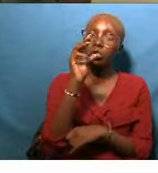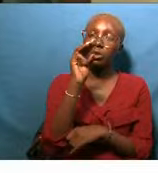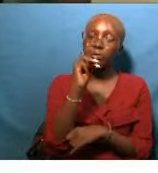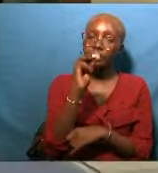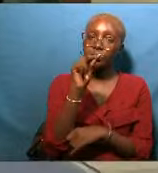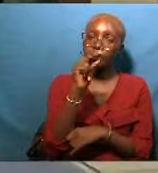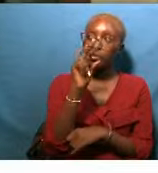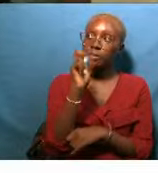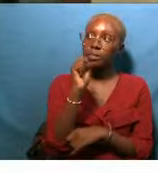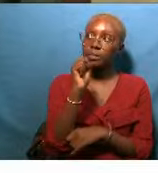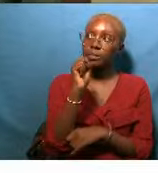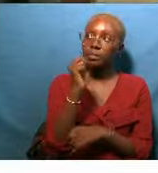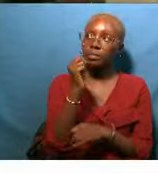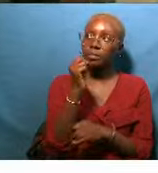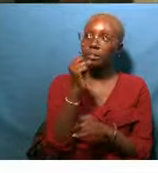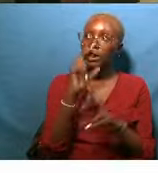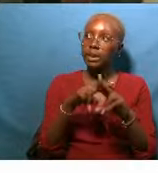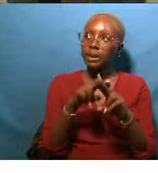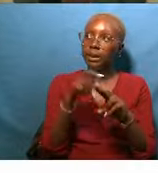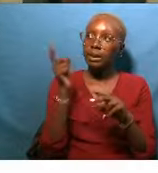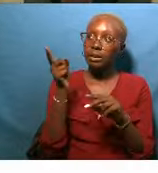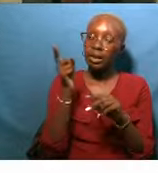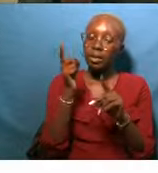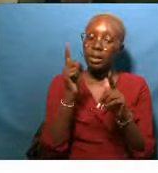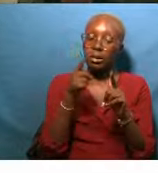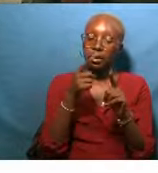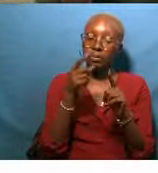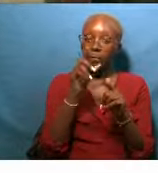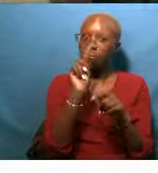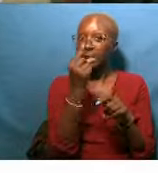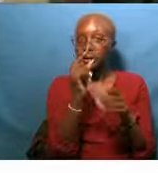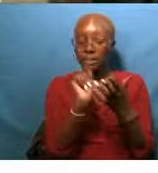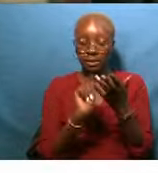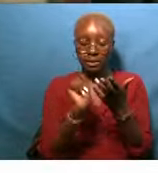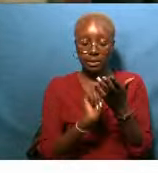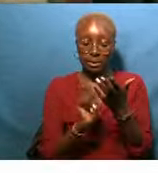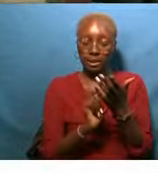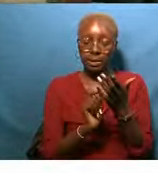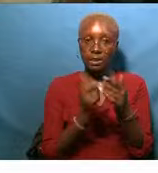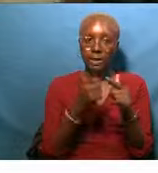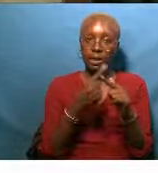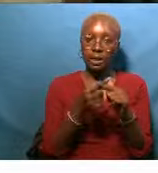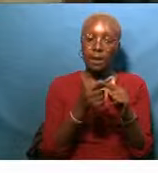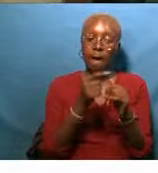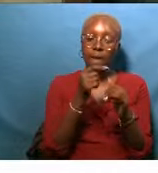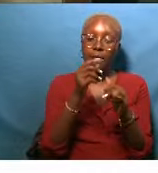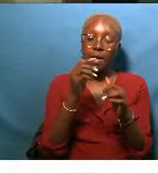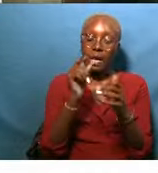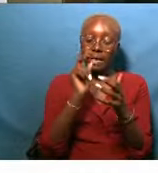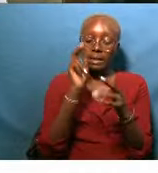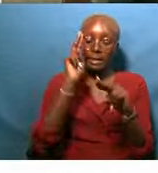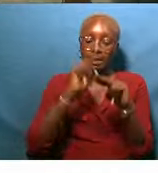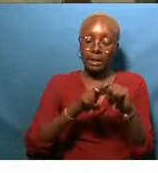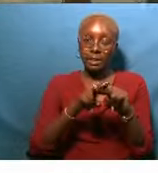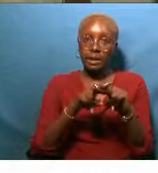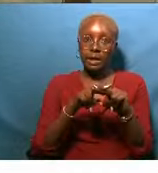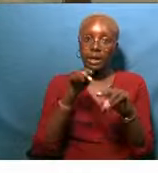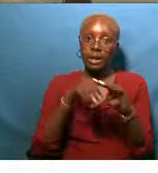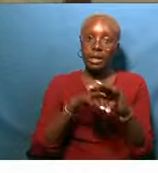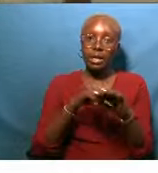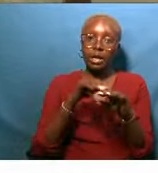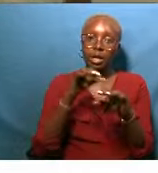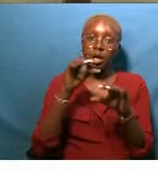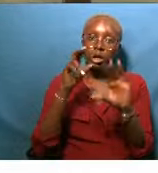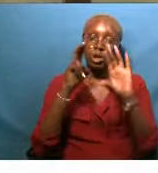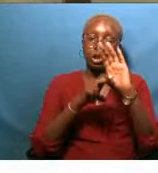There is a certificate we'll sign. After that, you'll be led to sit in the seat assigned for the Vicar General of the Diocese